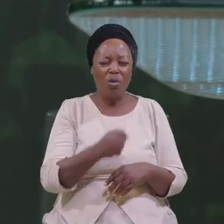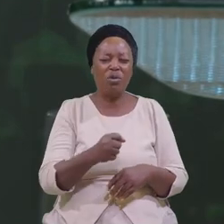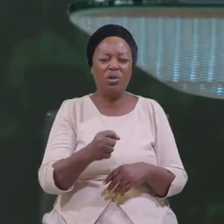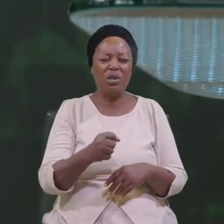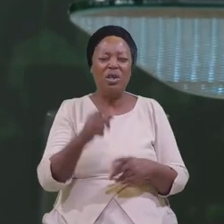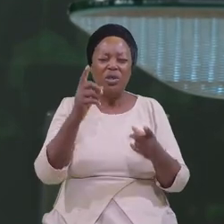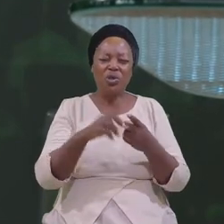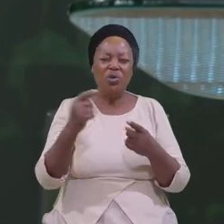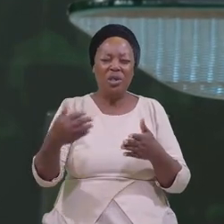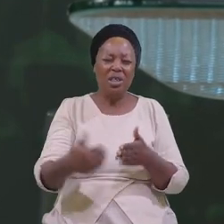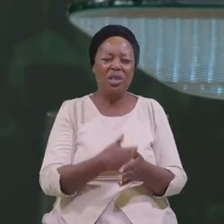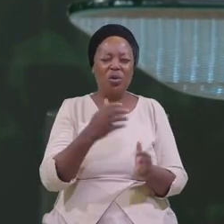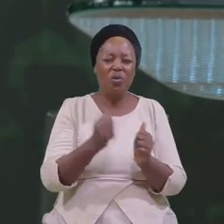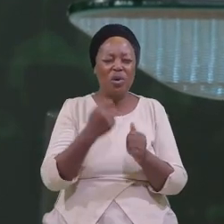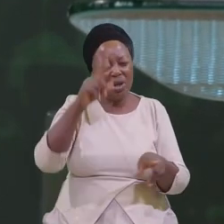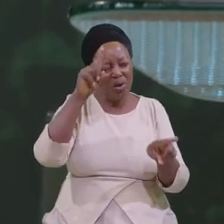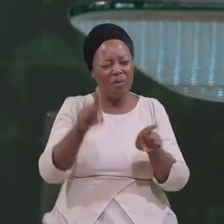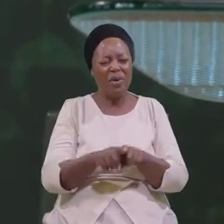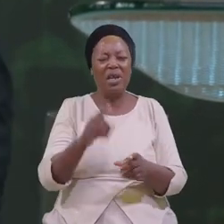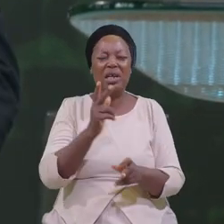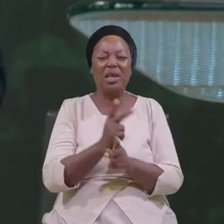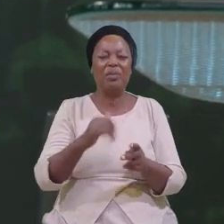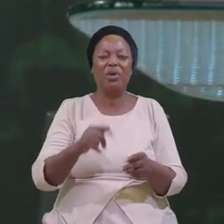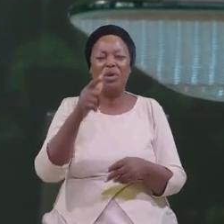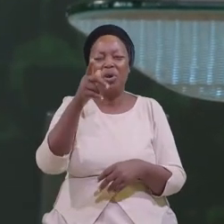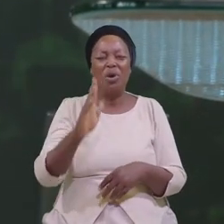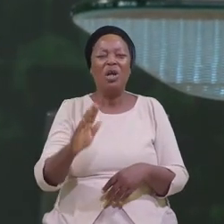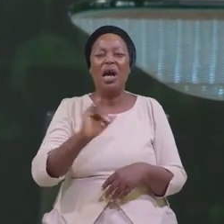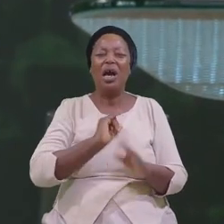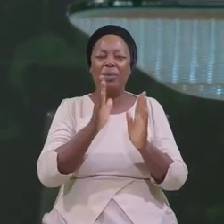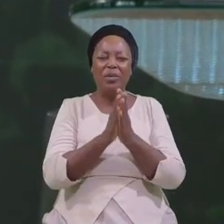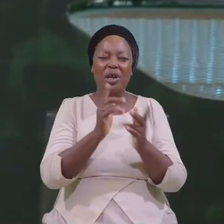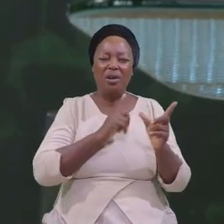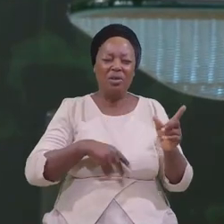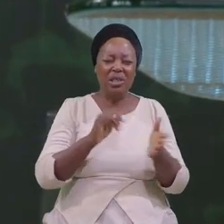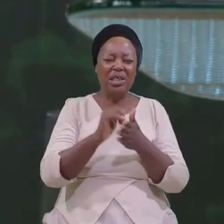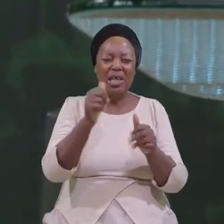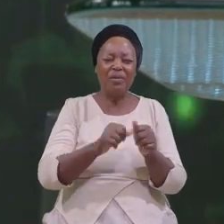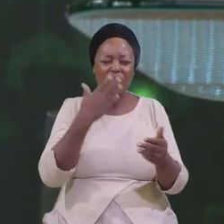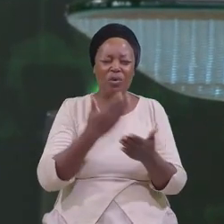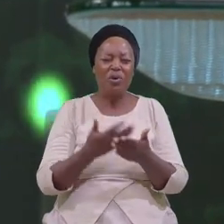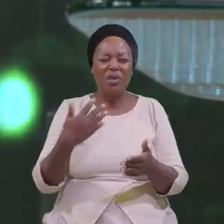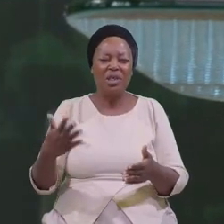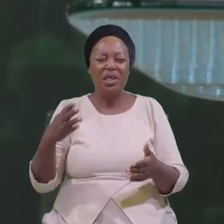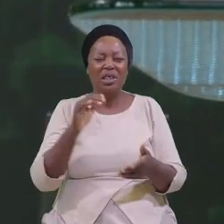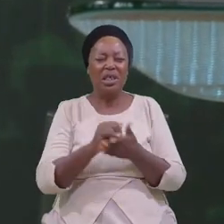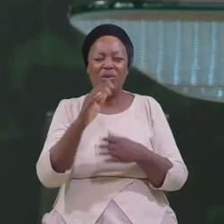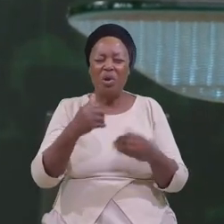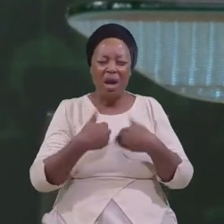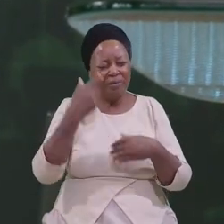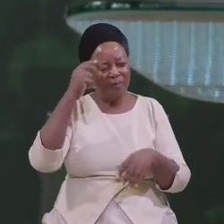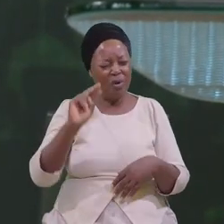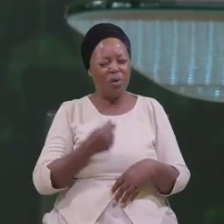with the covenant-keeping God, I pray, Lord, that every good thing in store for us,